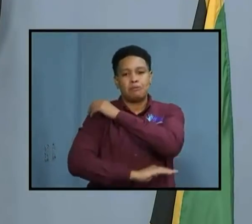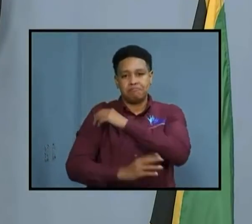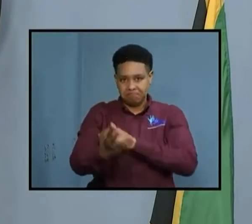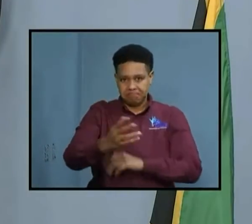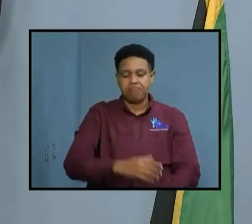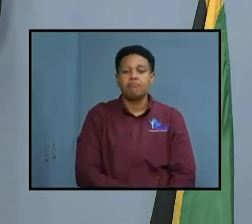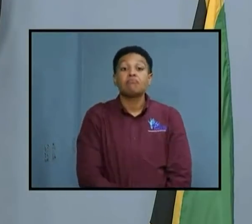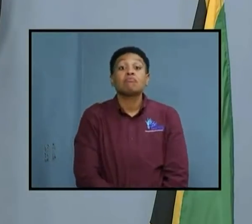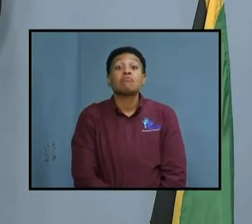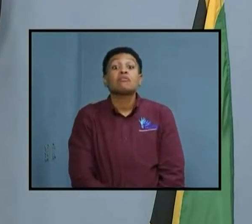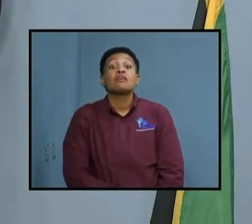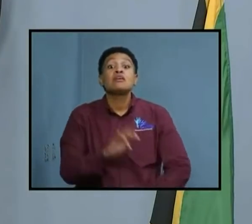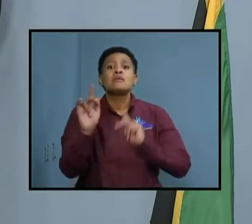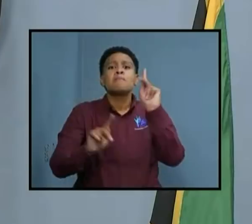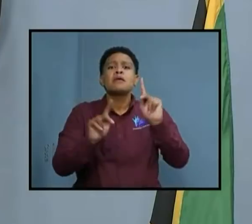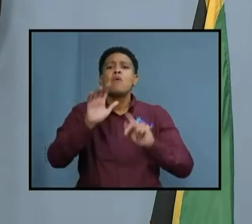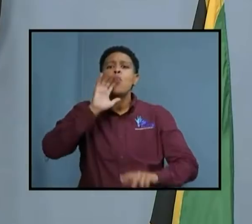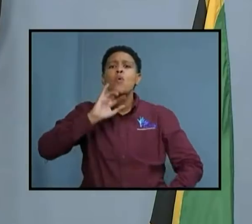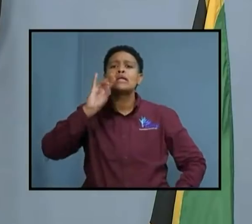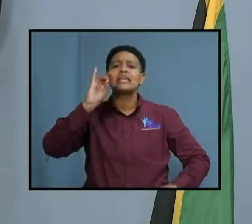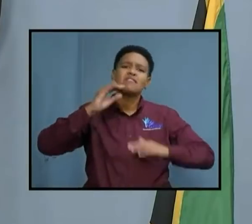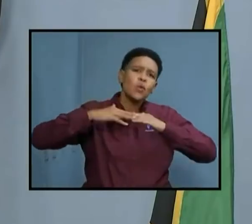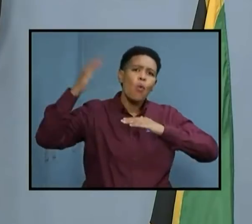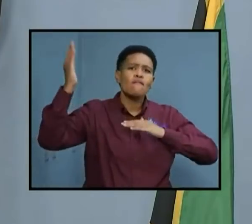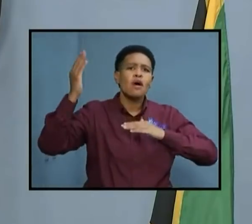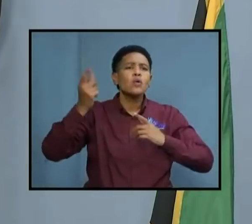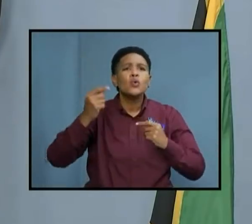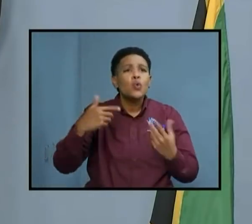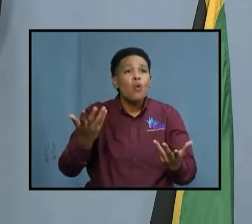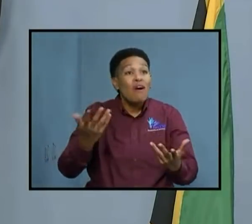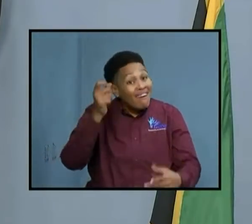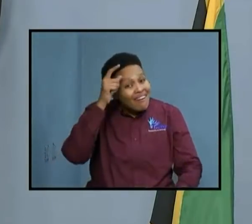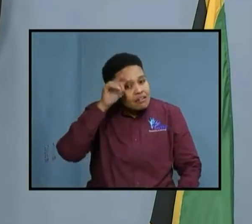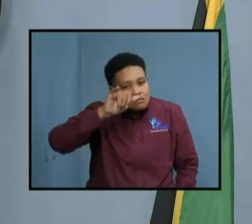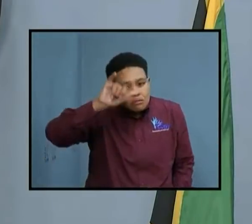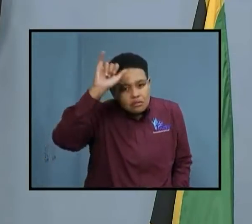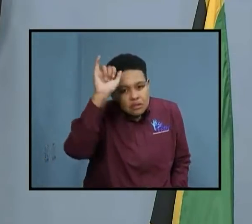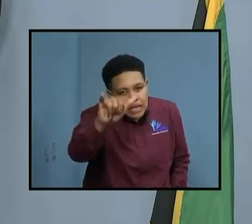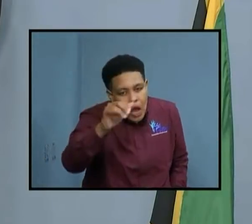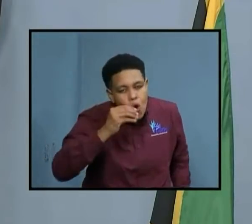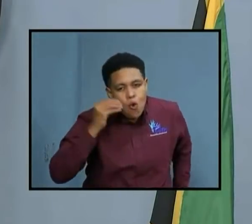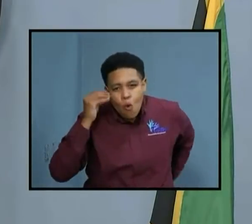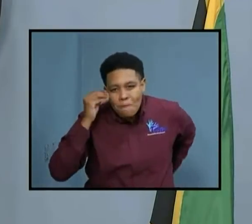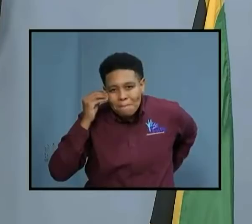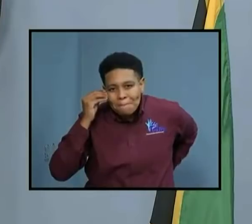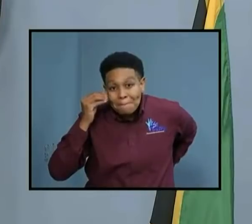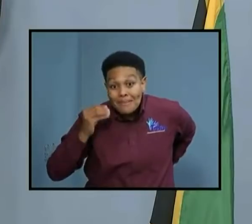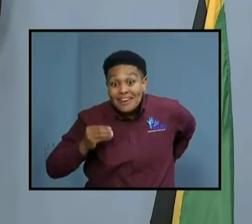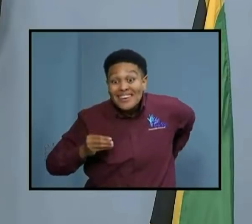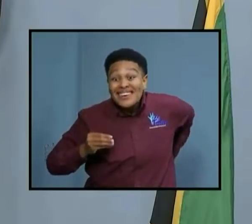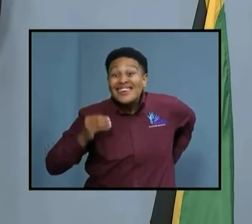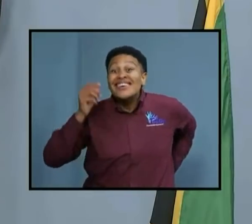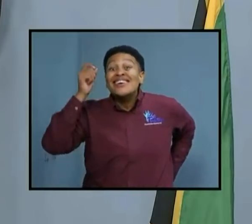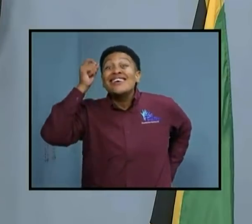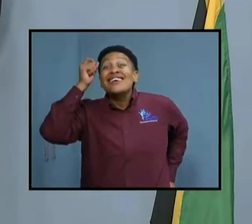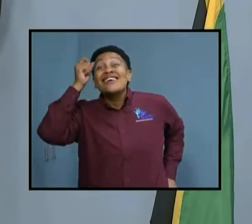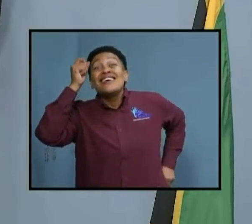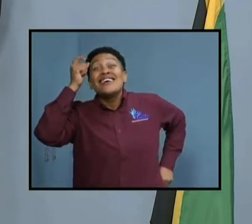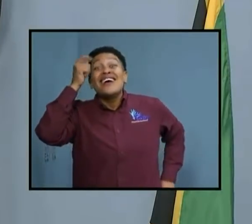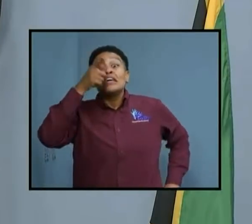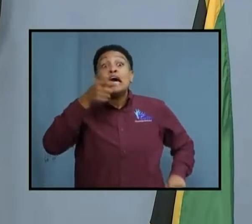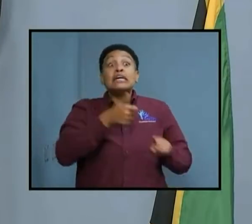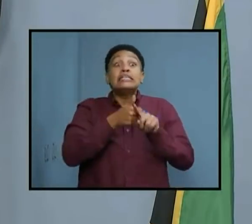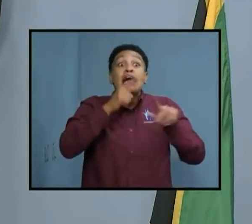Persons 70 years and older will be required to stay home, but will be allowed to leave